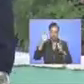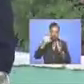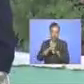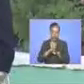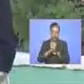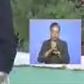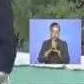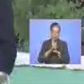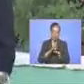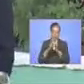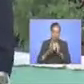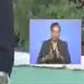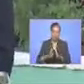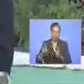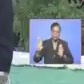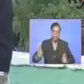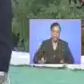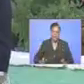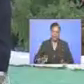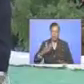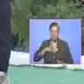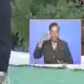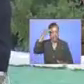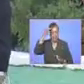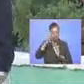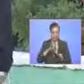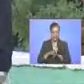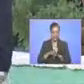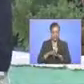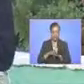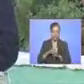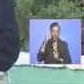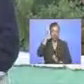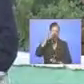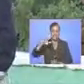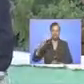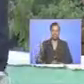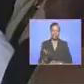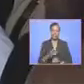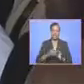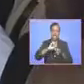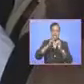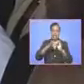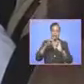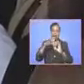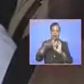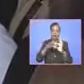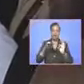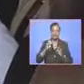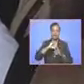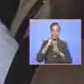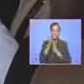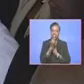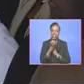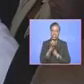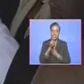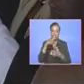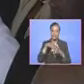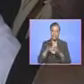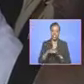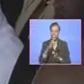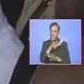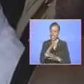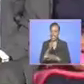behavior. My government will introduce a number of ambitious social intervention